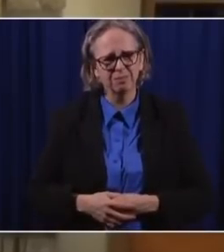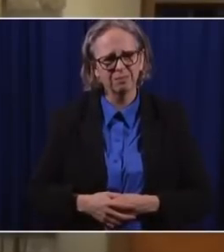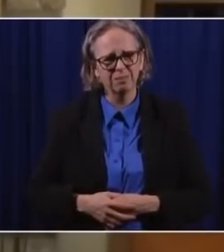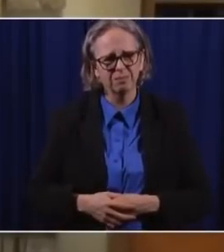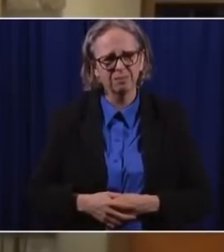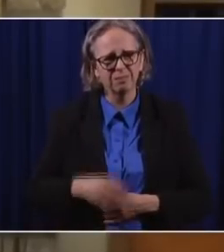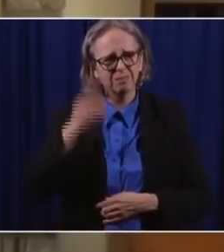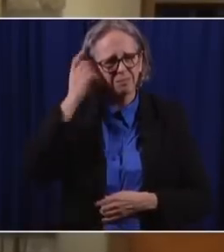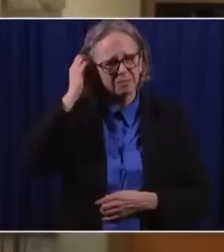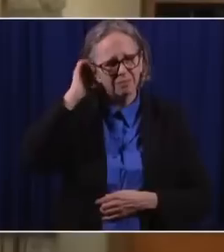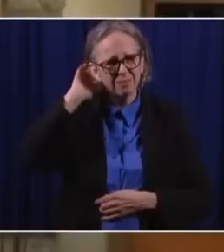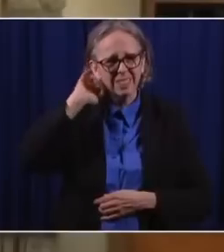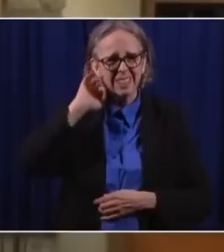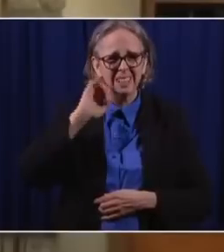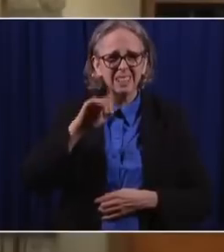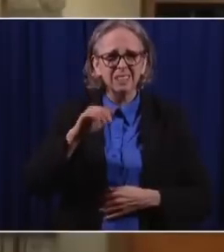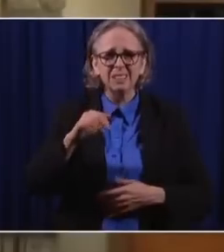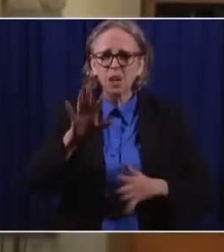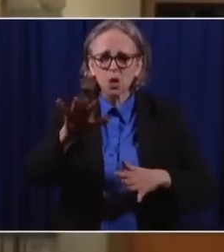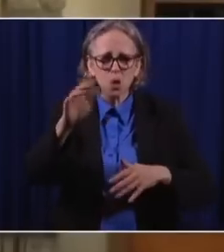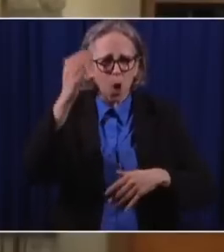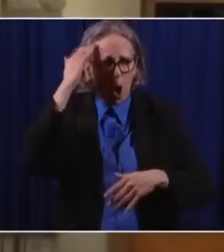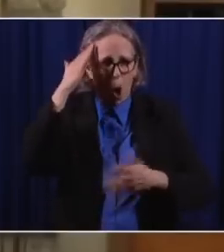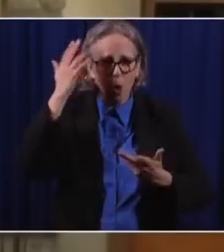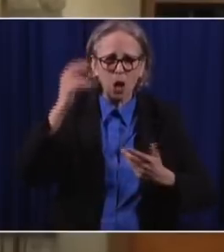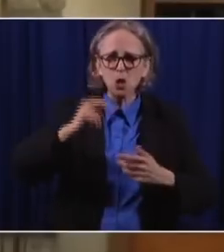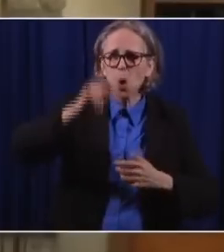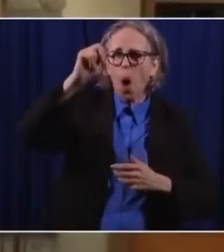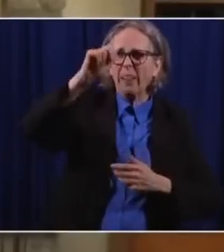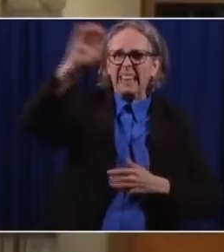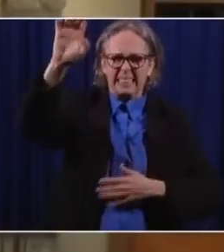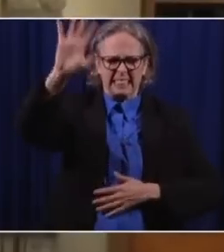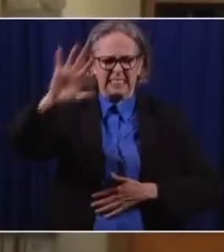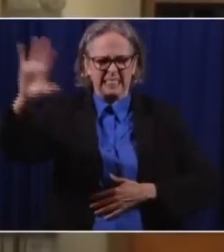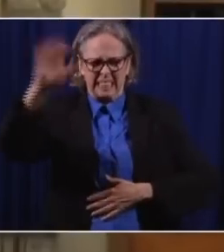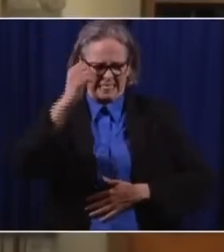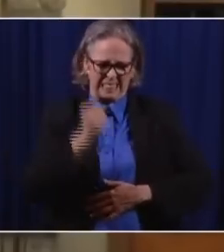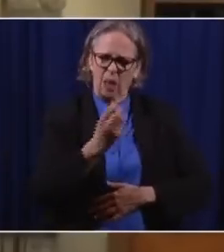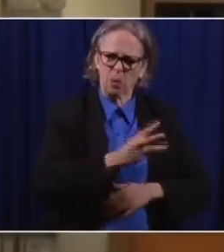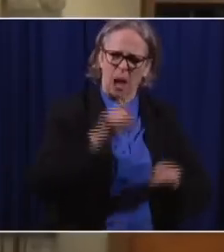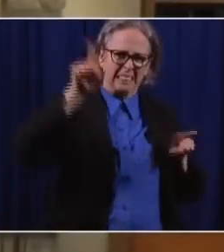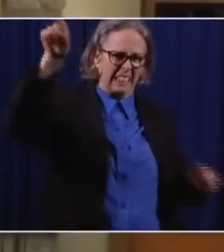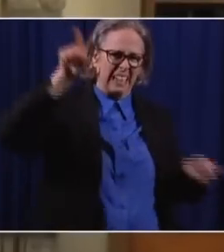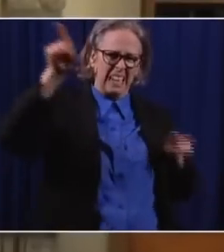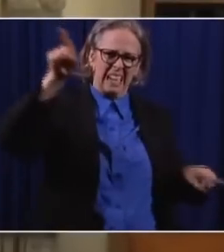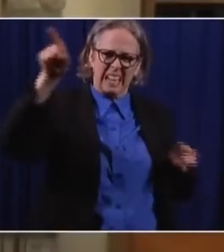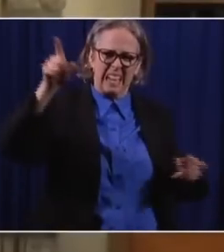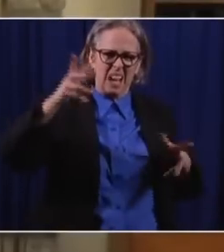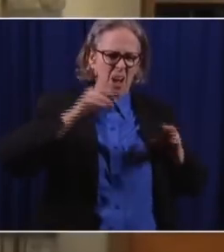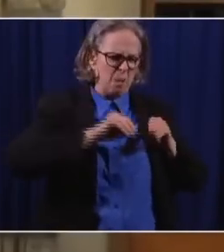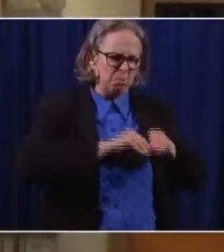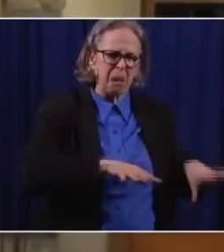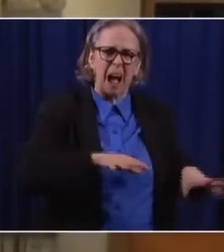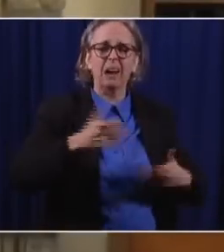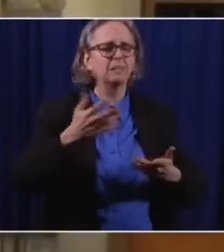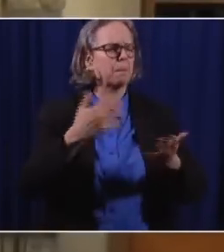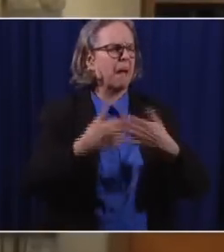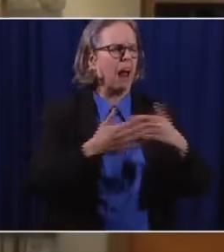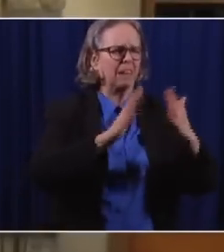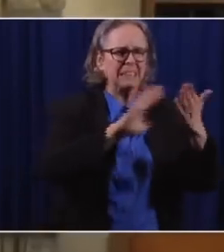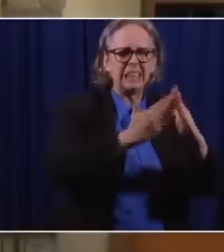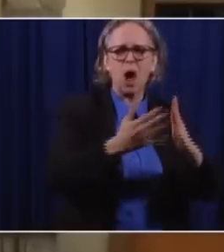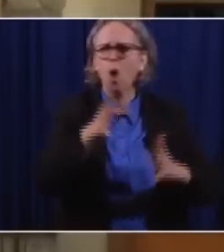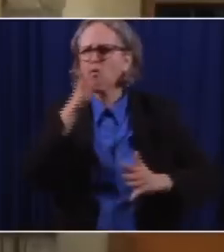in much of northeast and southwestern Ohio and include urban counties, rural counties, and everything in between. Of